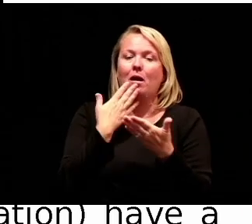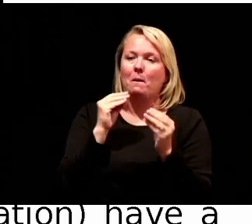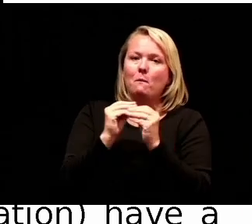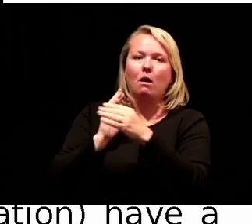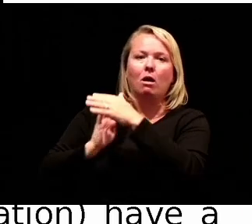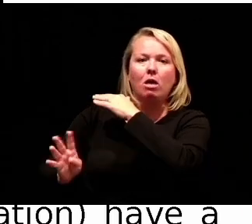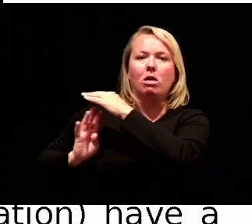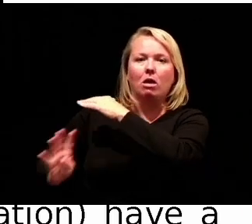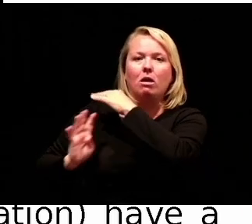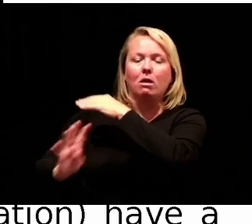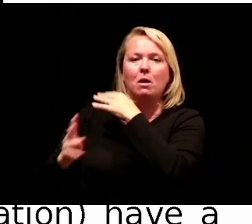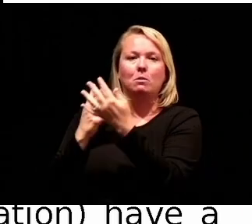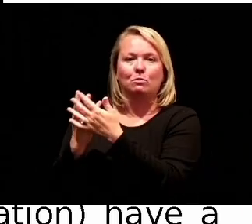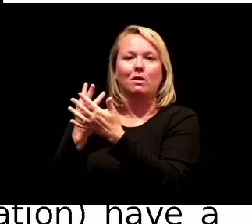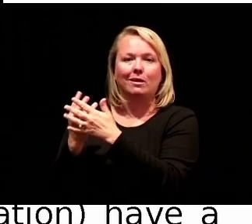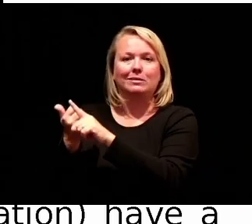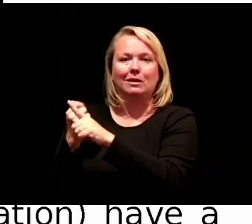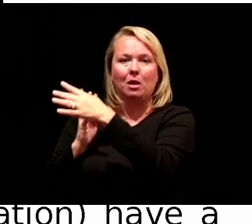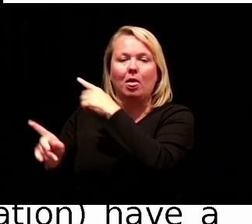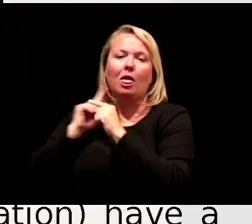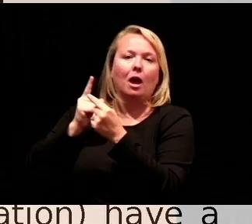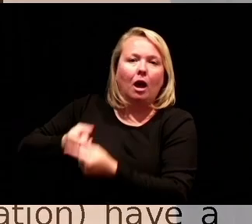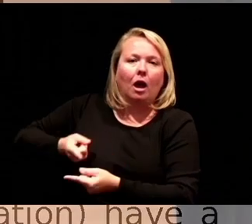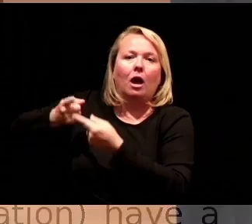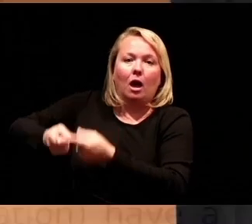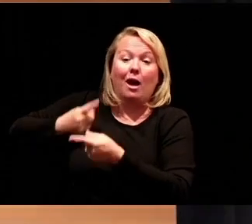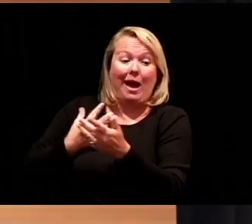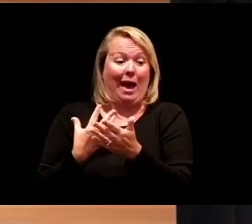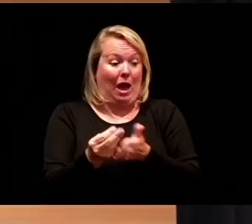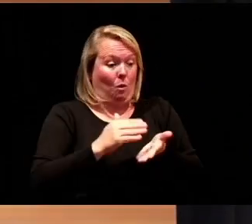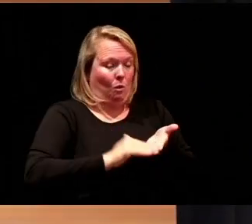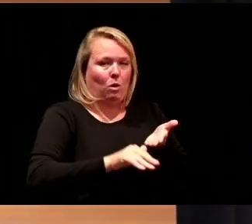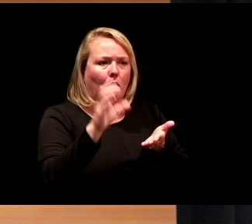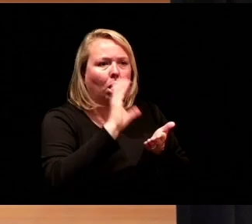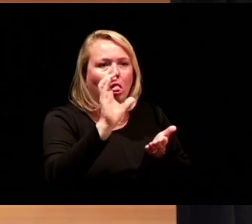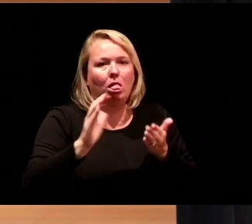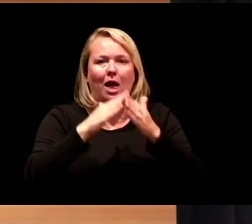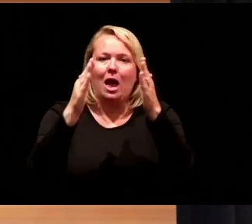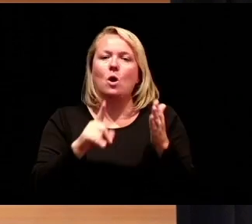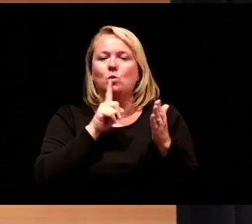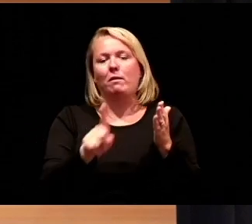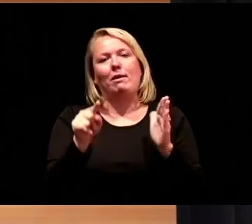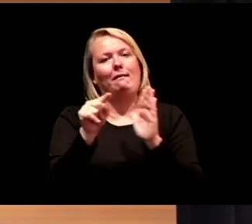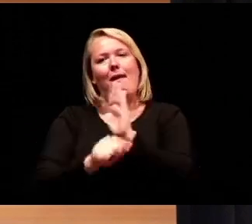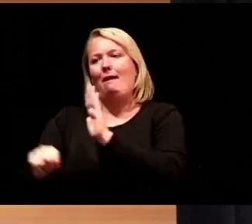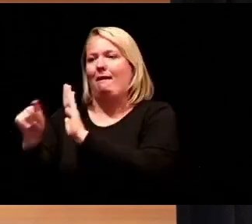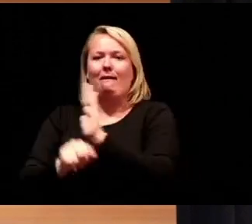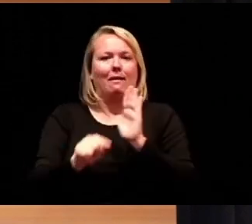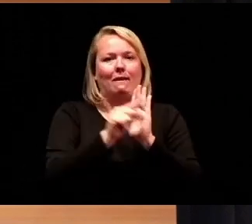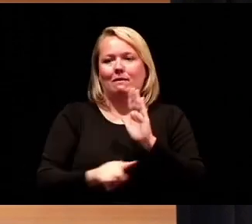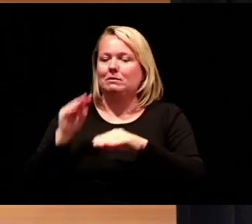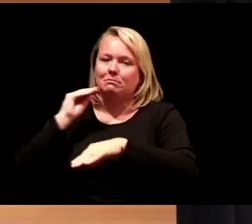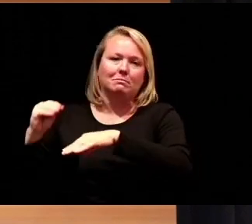severe need to address. This is not a small problem. This problem affects a lot